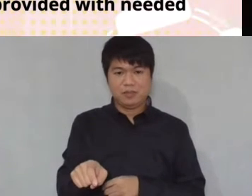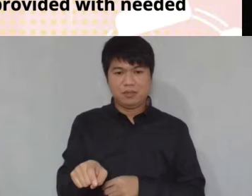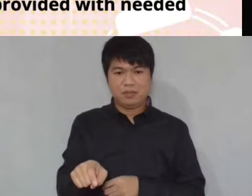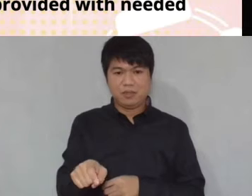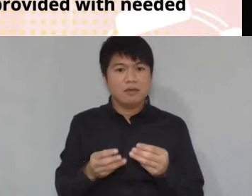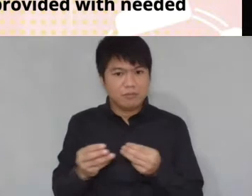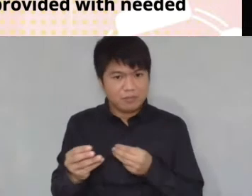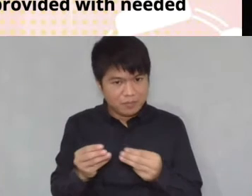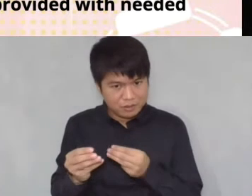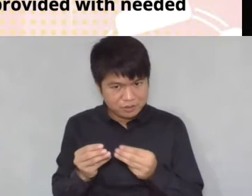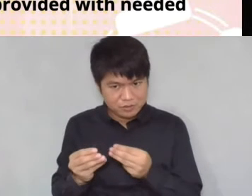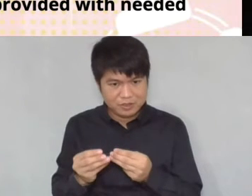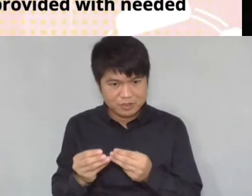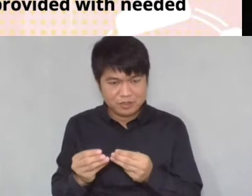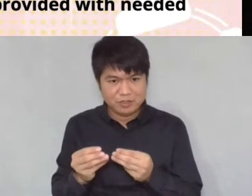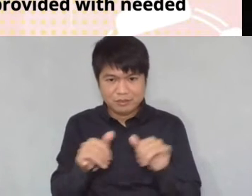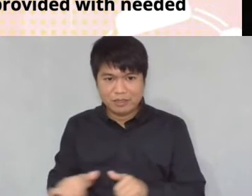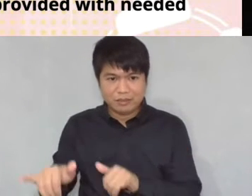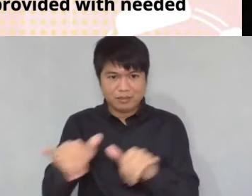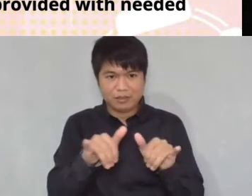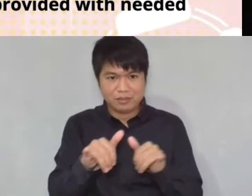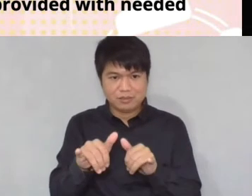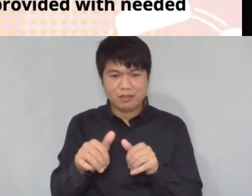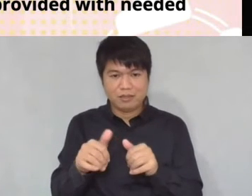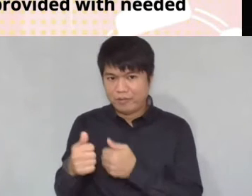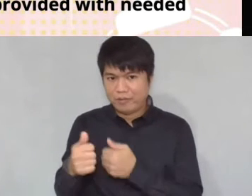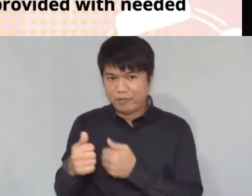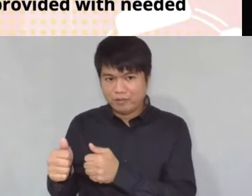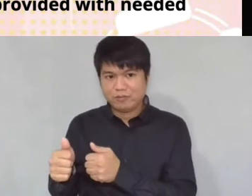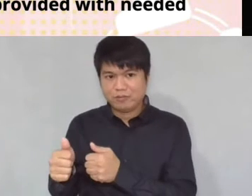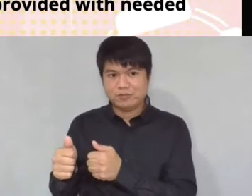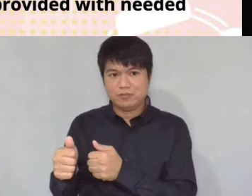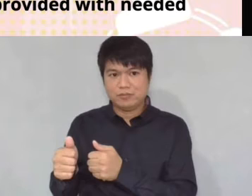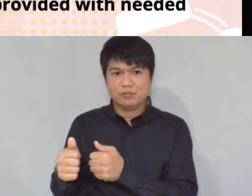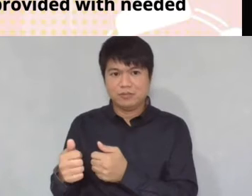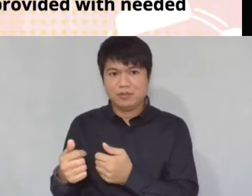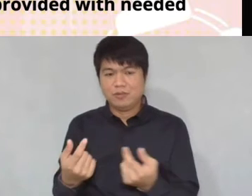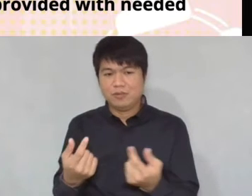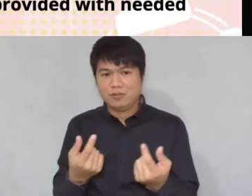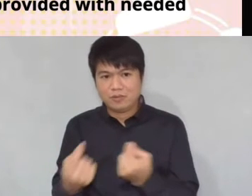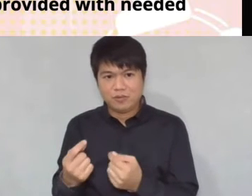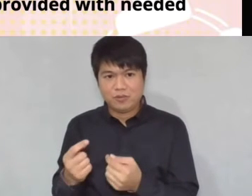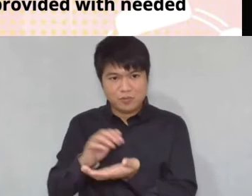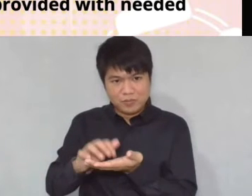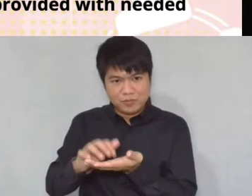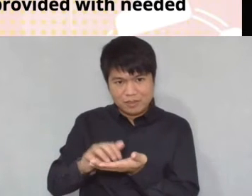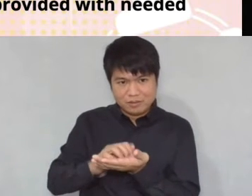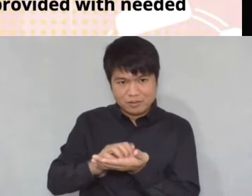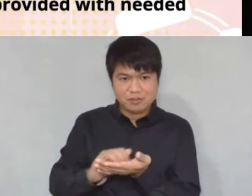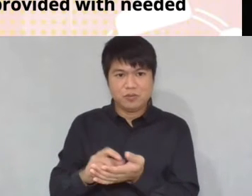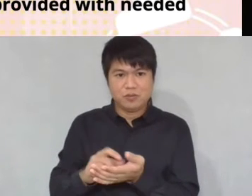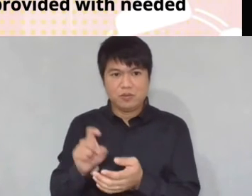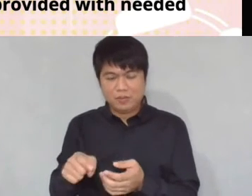bounds. So it should be standard. It should be standard practice. So we have to